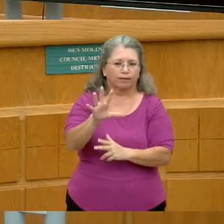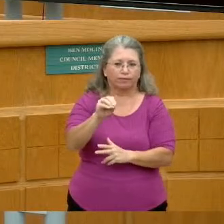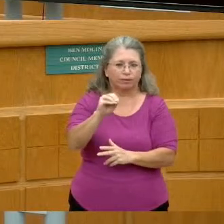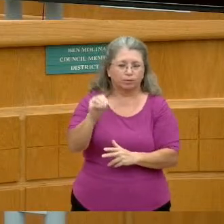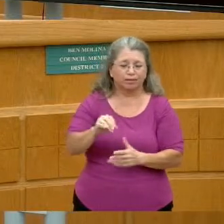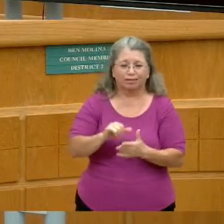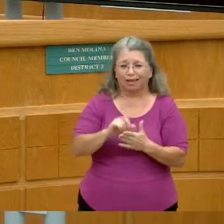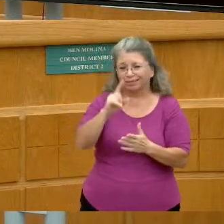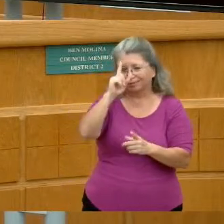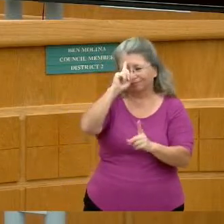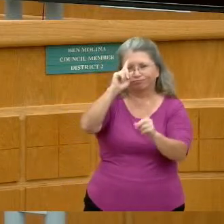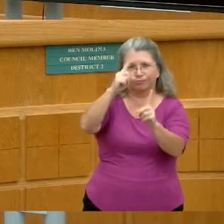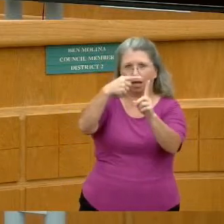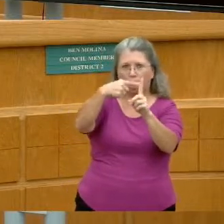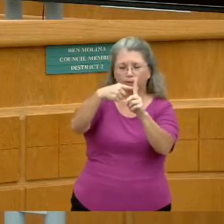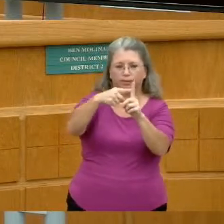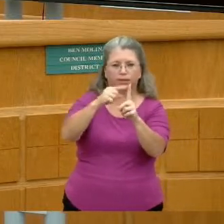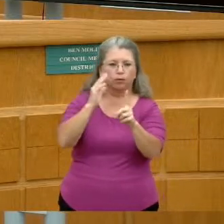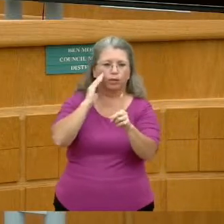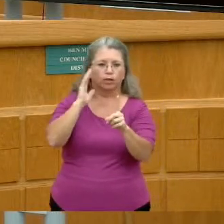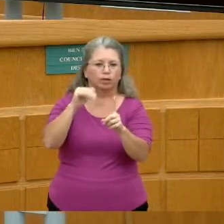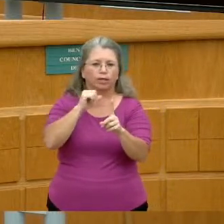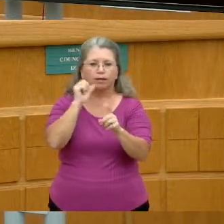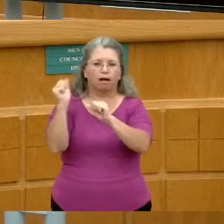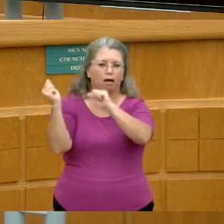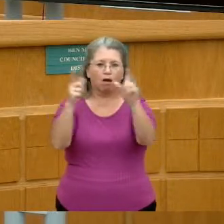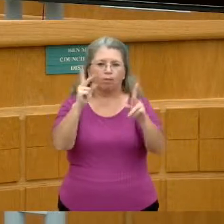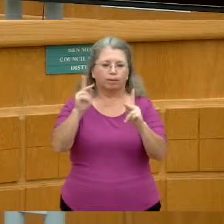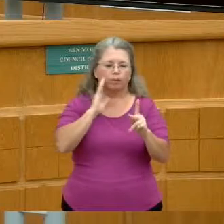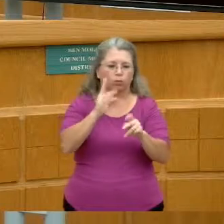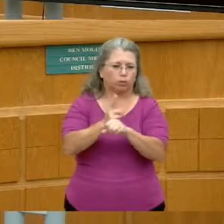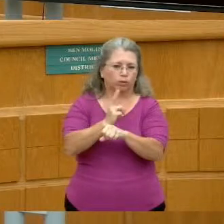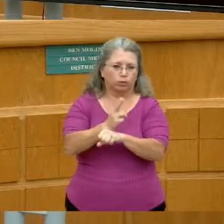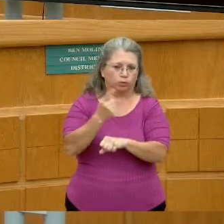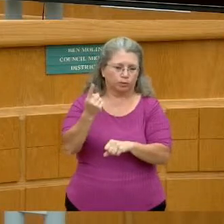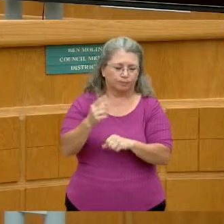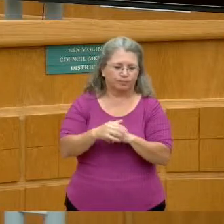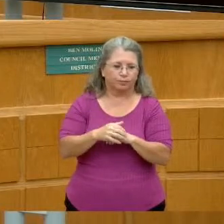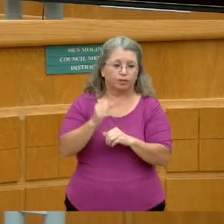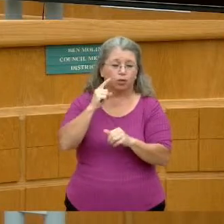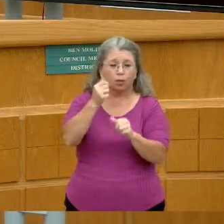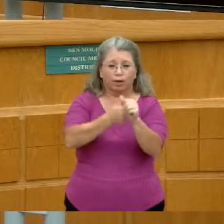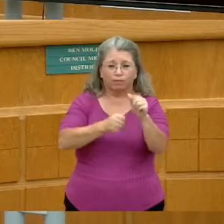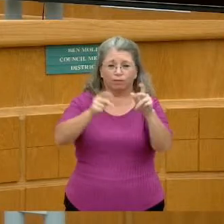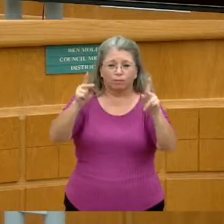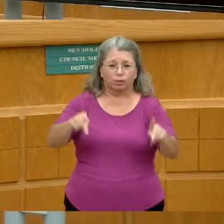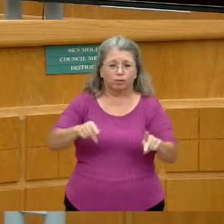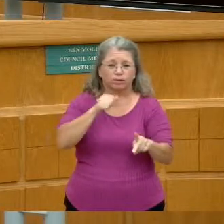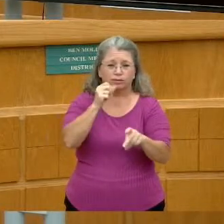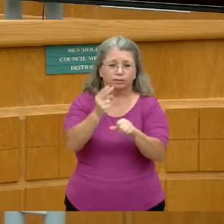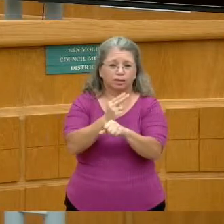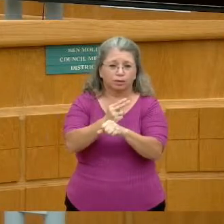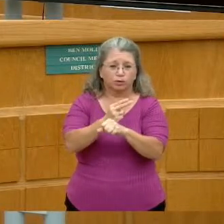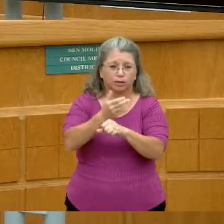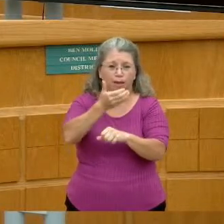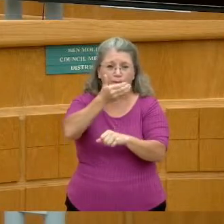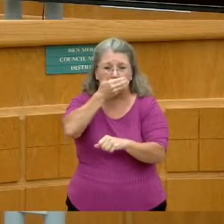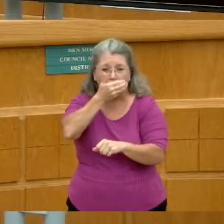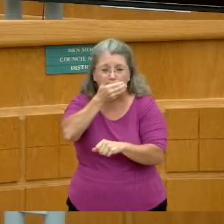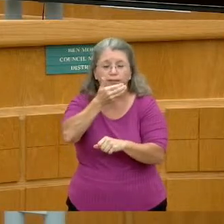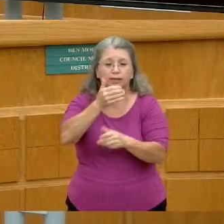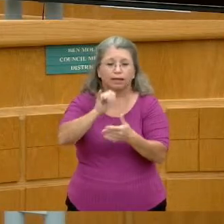going to wear a mask, right? We all know we see people out in public that aren't wearing masks, so every person that doesn't wear a mask, it decreases